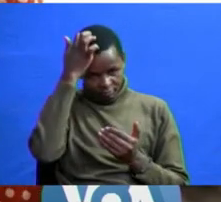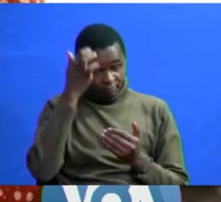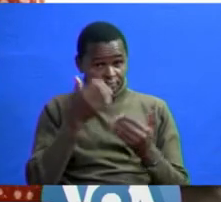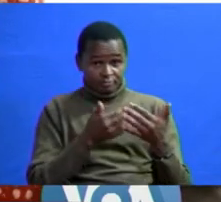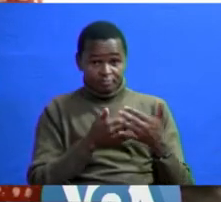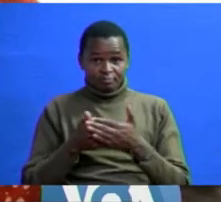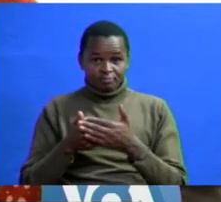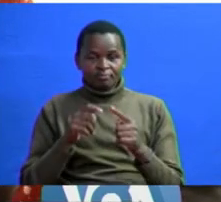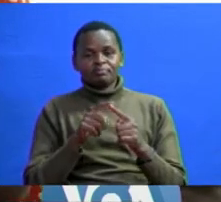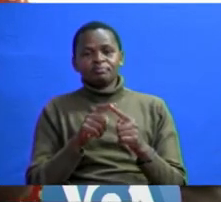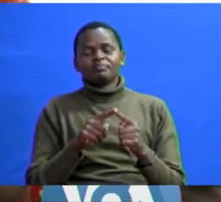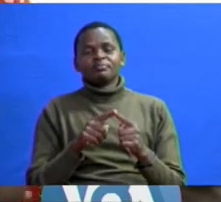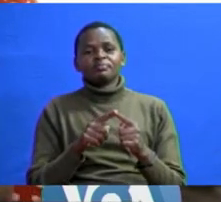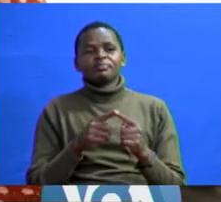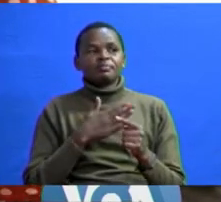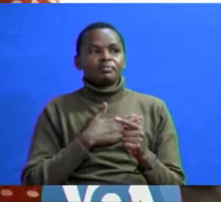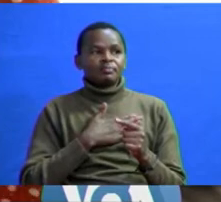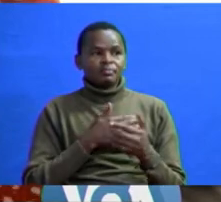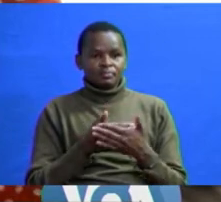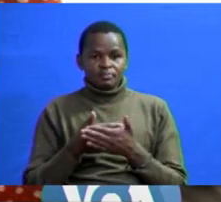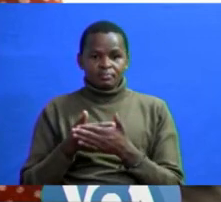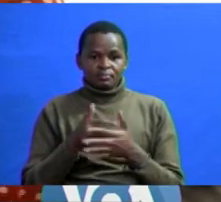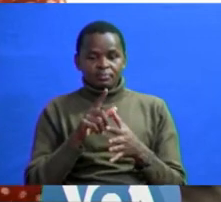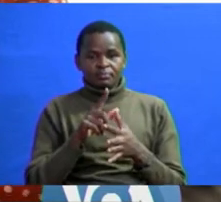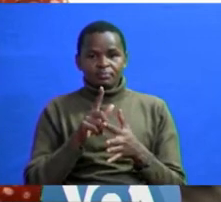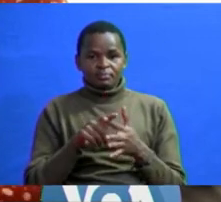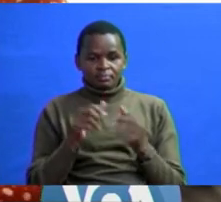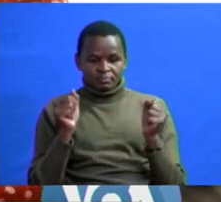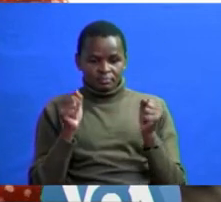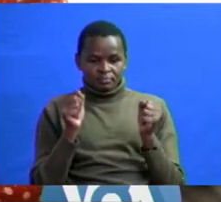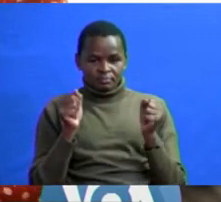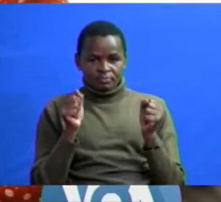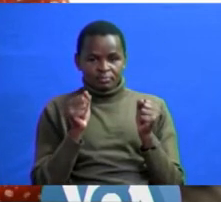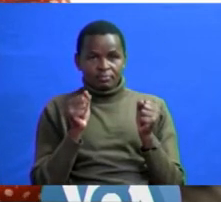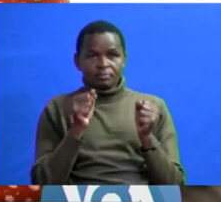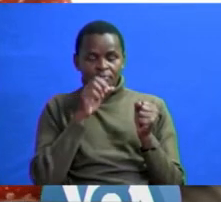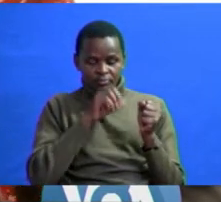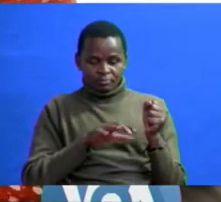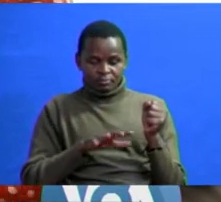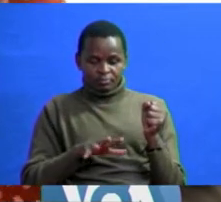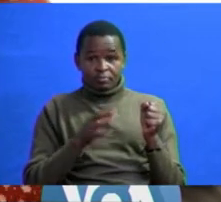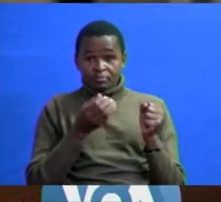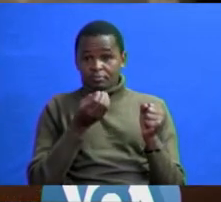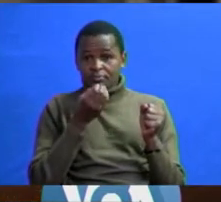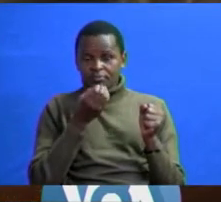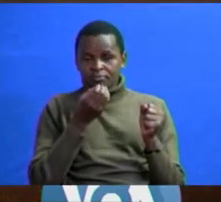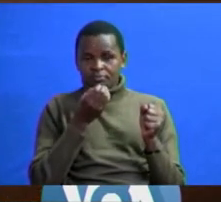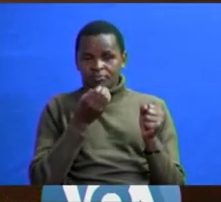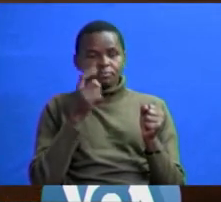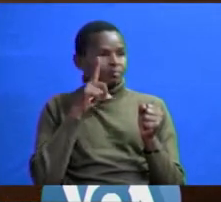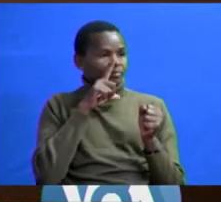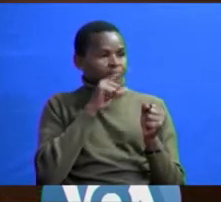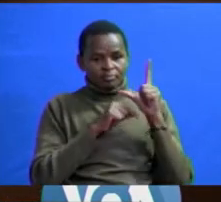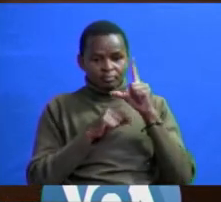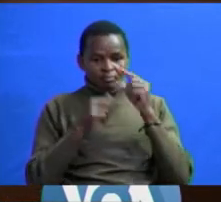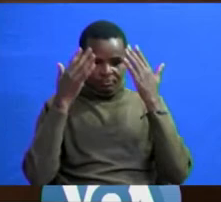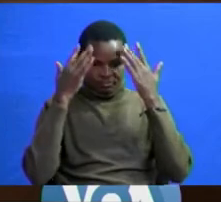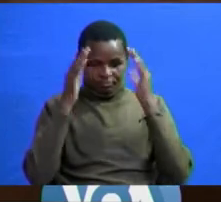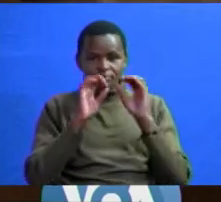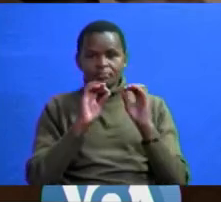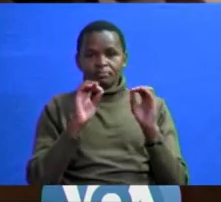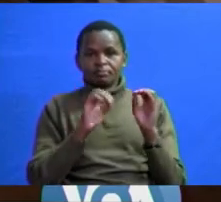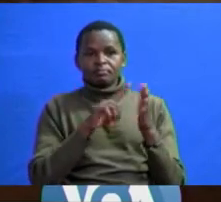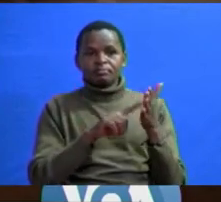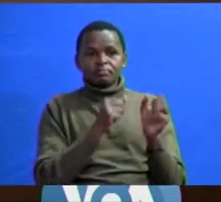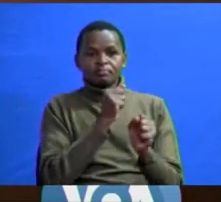Abdul Razak. My child is sick with malaria and has diarrhea. Any food we had to eat is gone, so now I don't have enough.